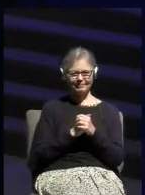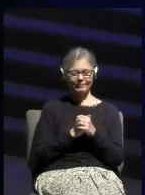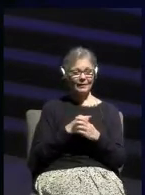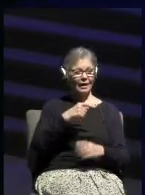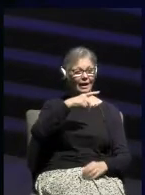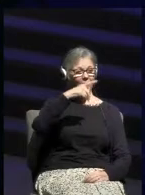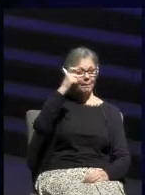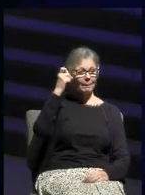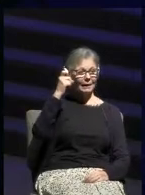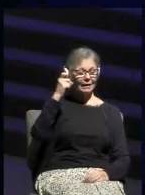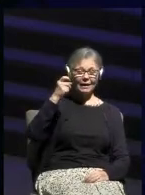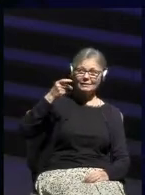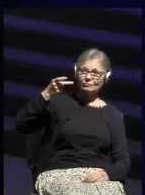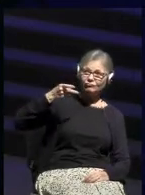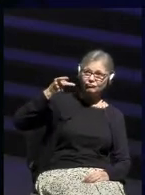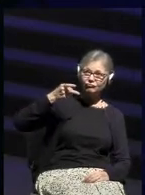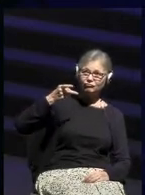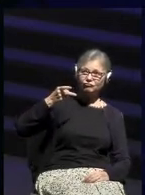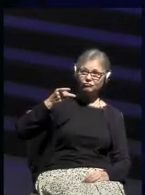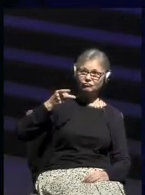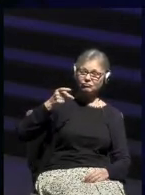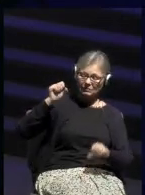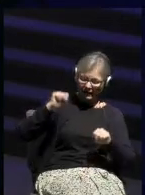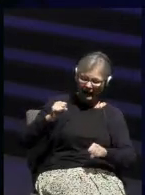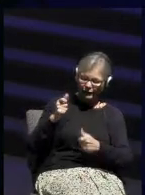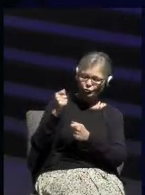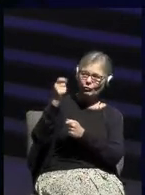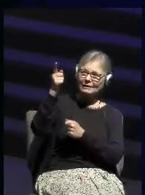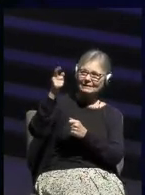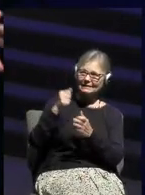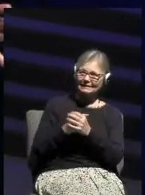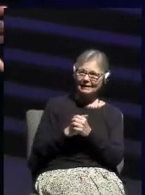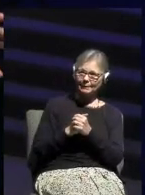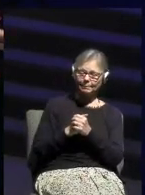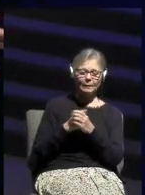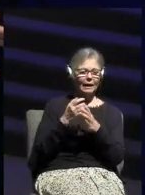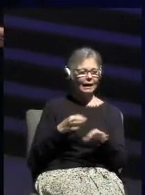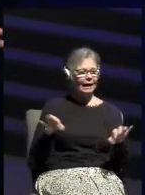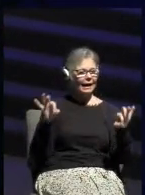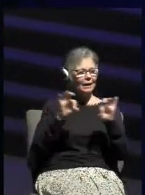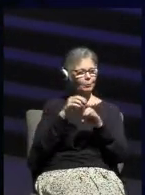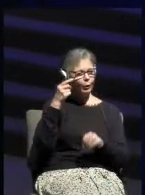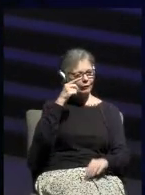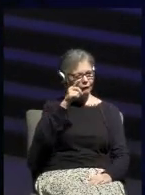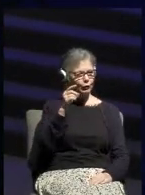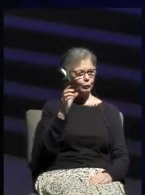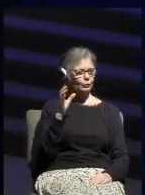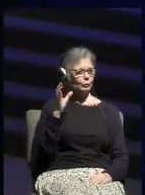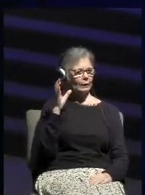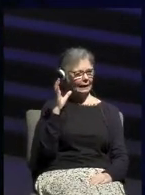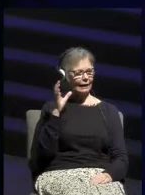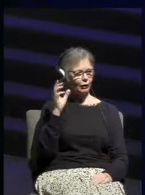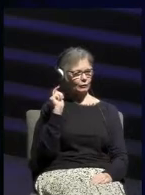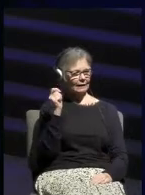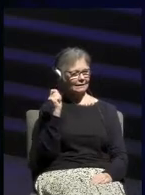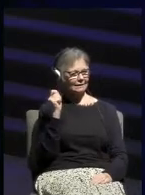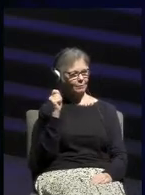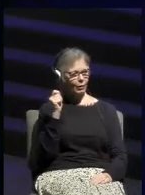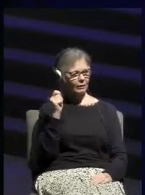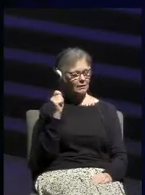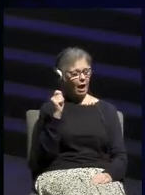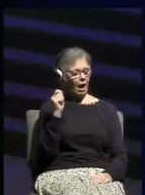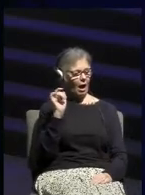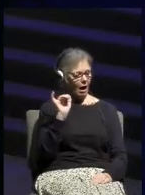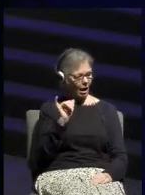because we have this understanding, now I can trust in God. It's important for us to hear stuff like the testimonies of God's provision